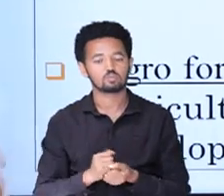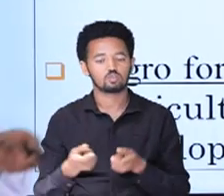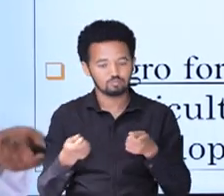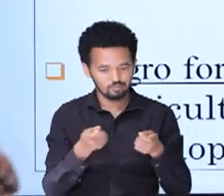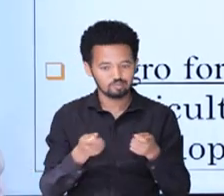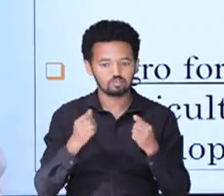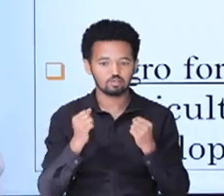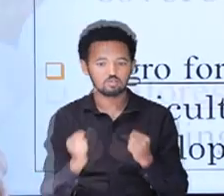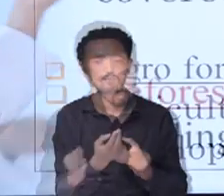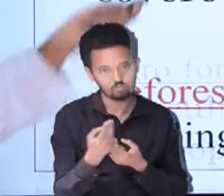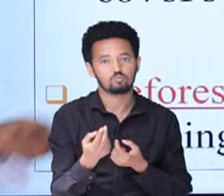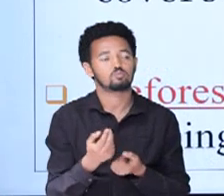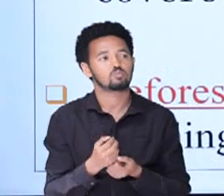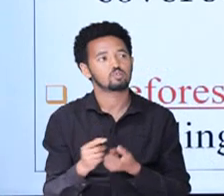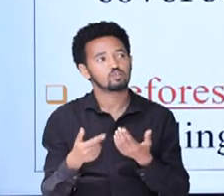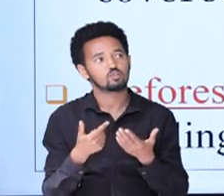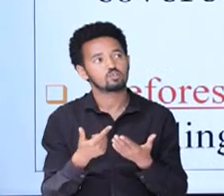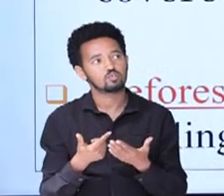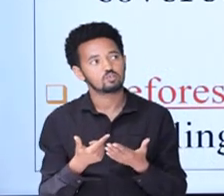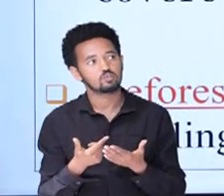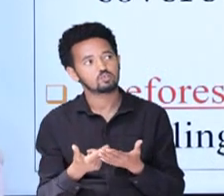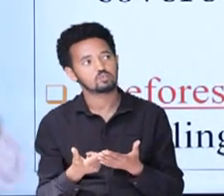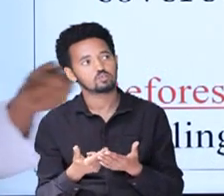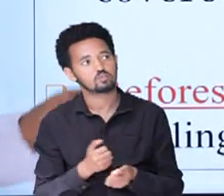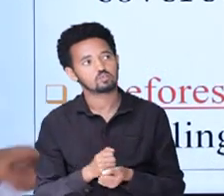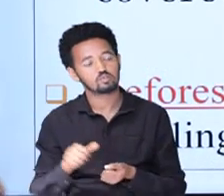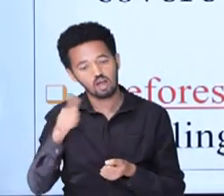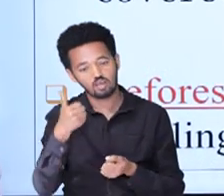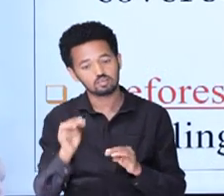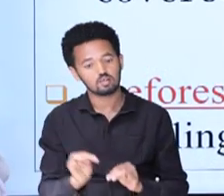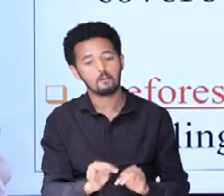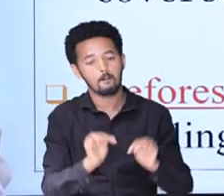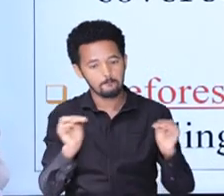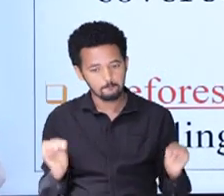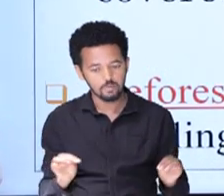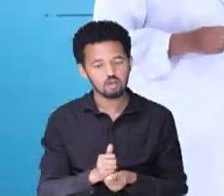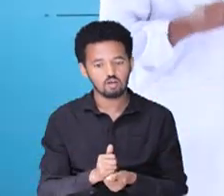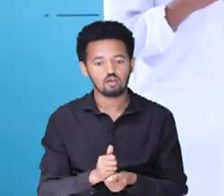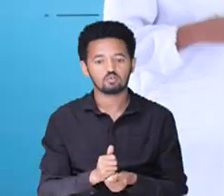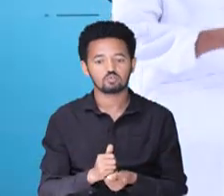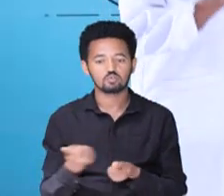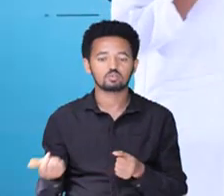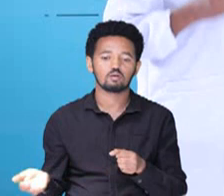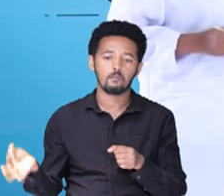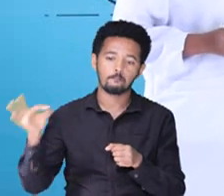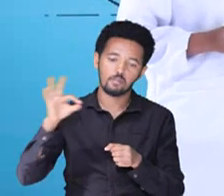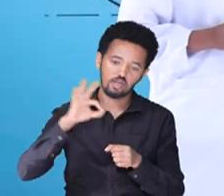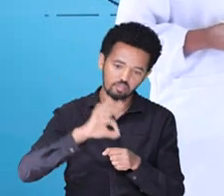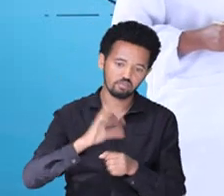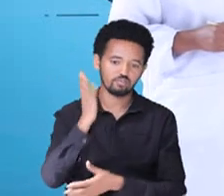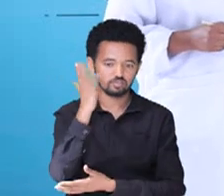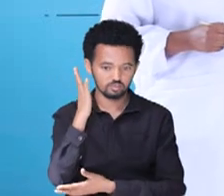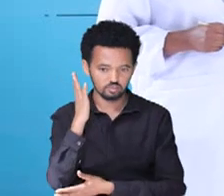control running water. Afforestation, also another method of soil conservation, planting trees